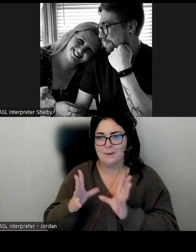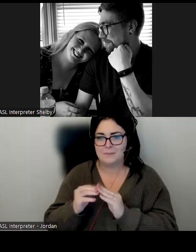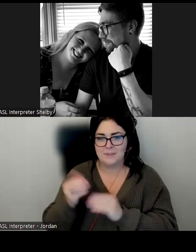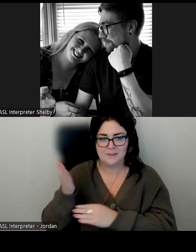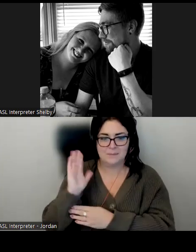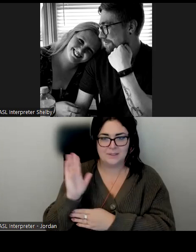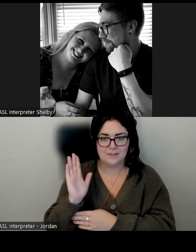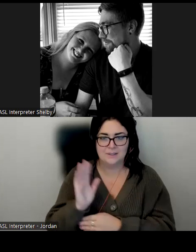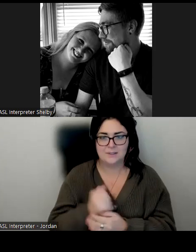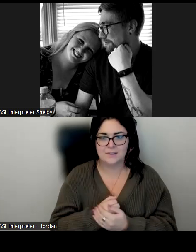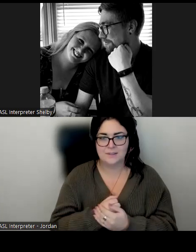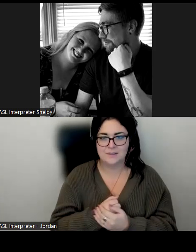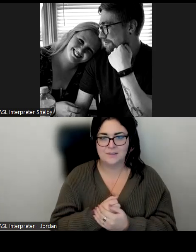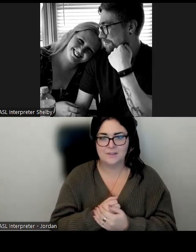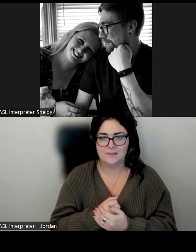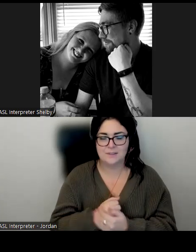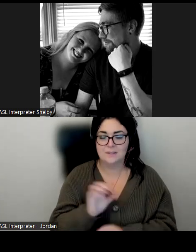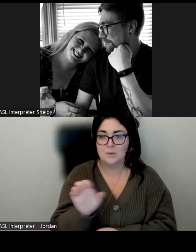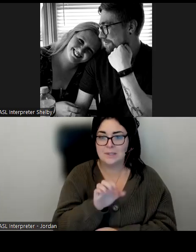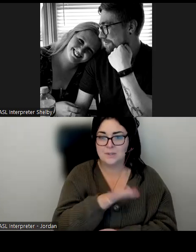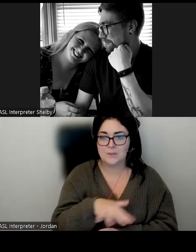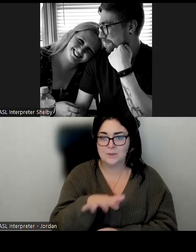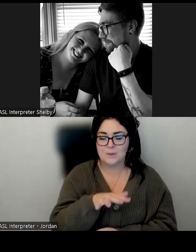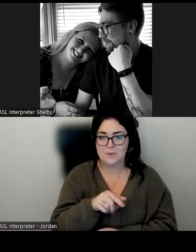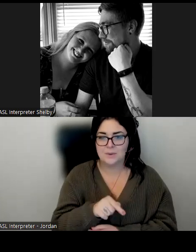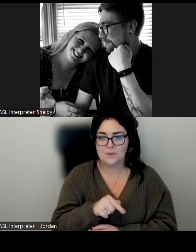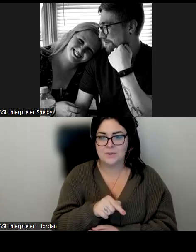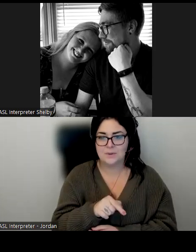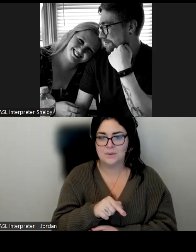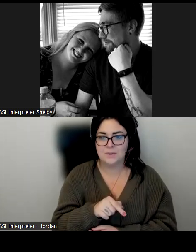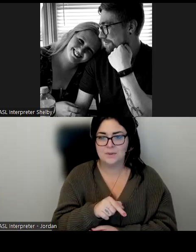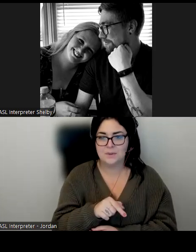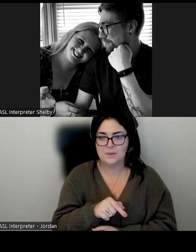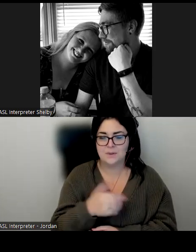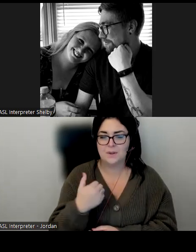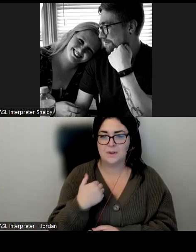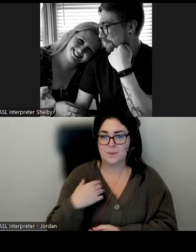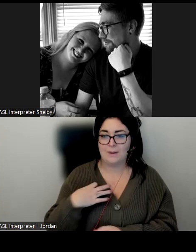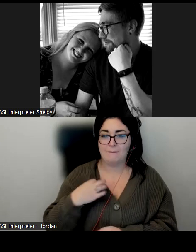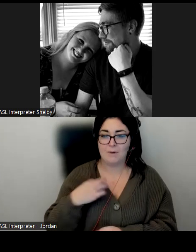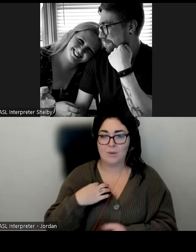presentation. But Eastern Zone has a volunteer